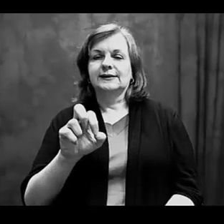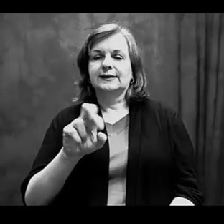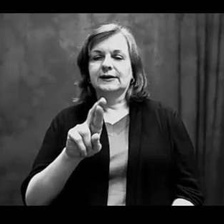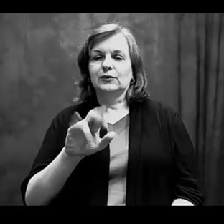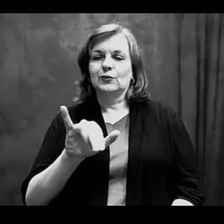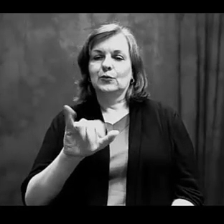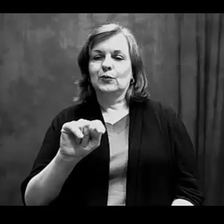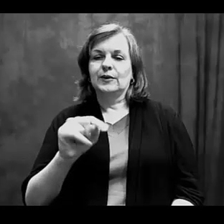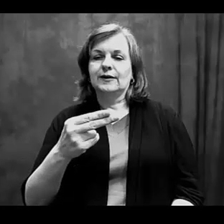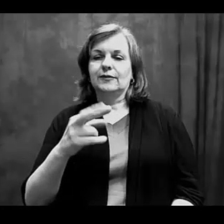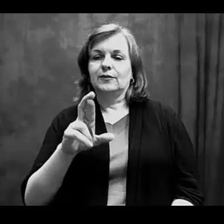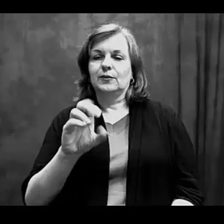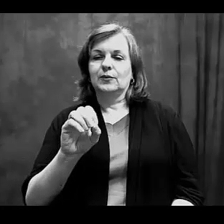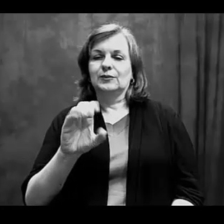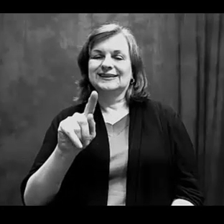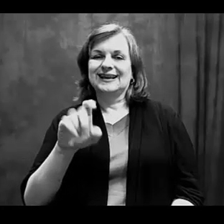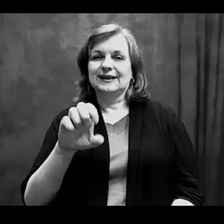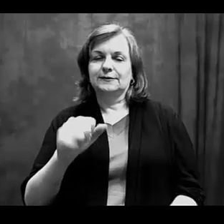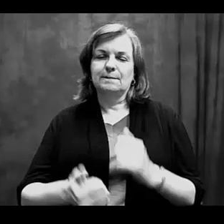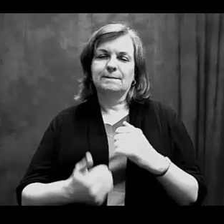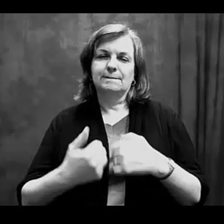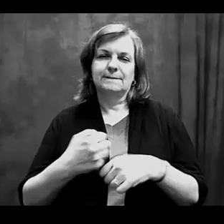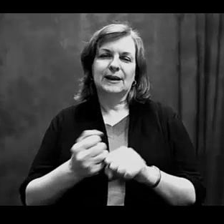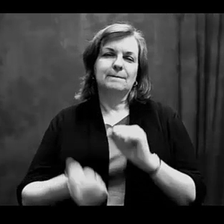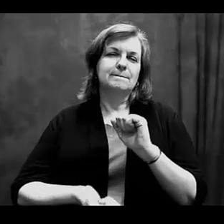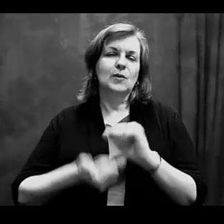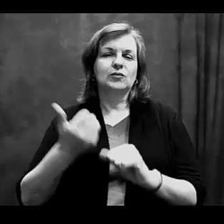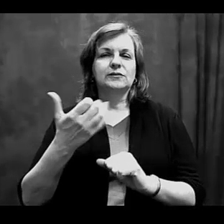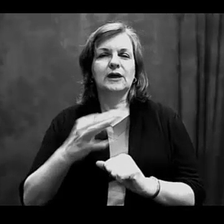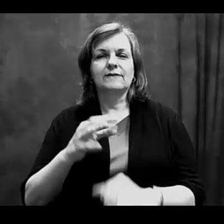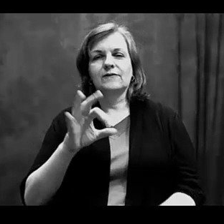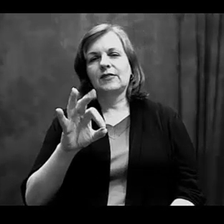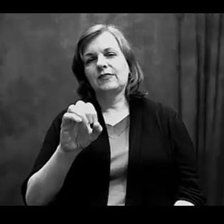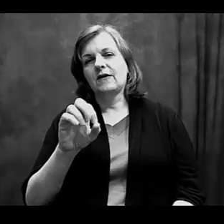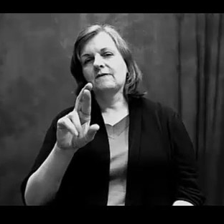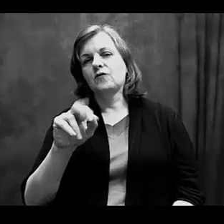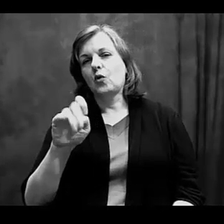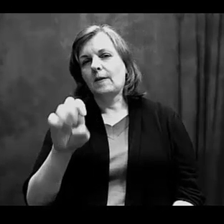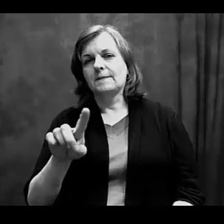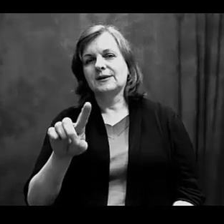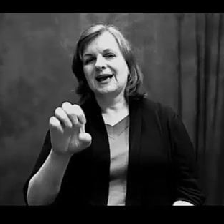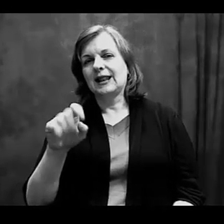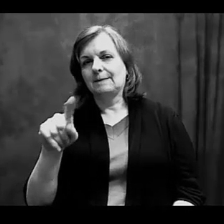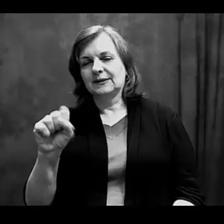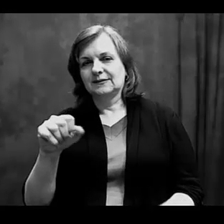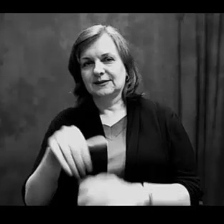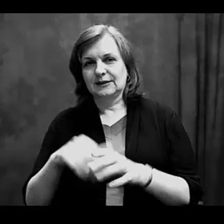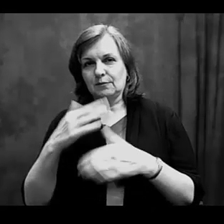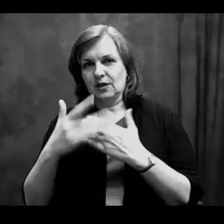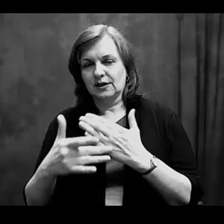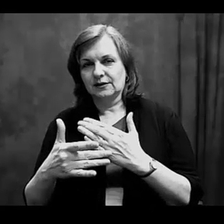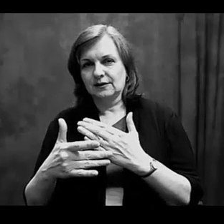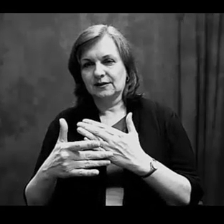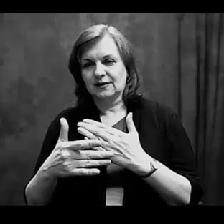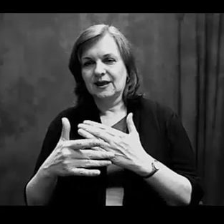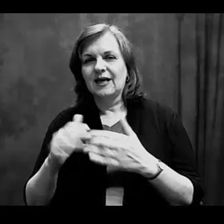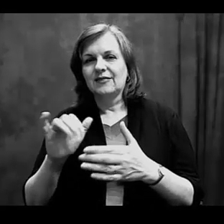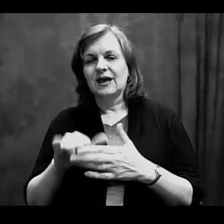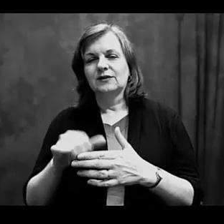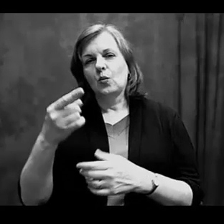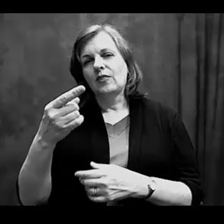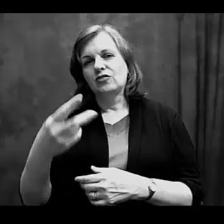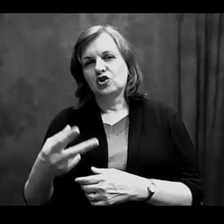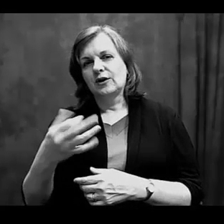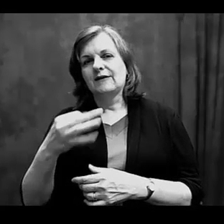the erythrocytes, are a large portion, as we saw, of the total formed elements in your body. And of all of